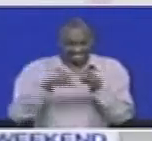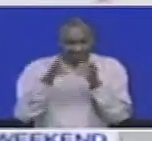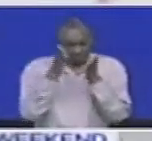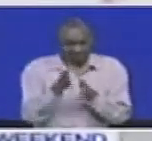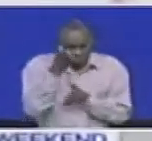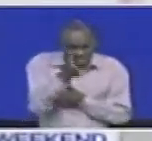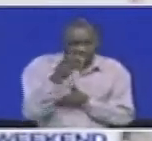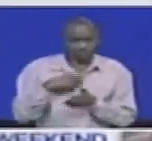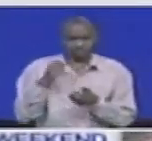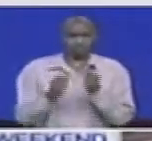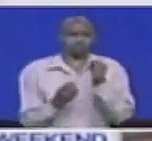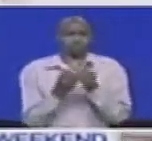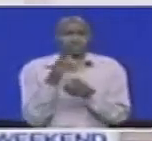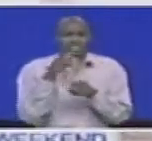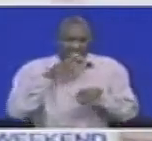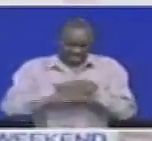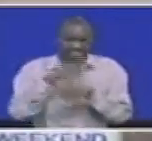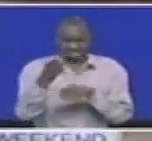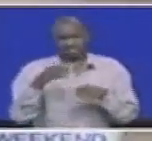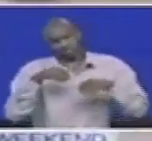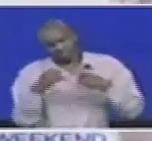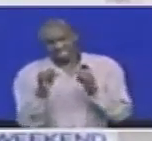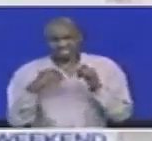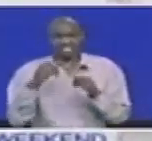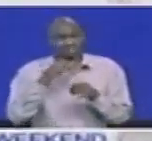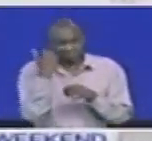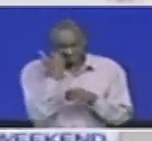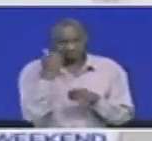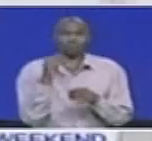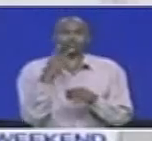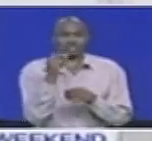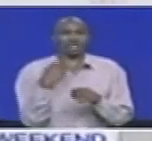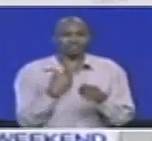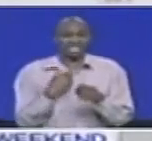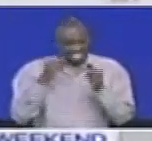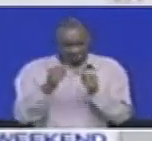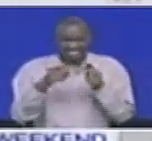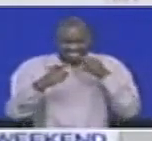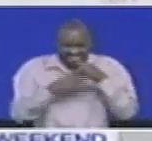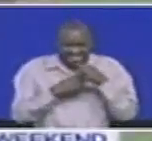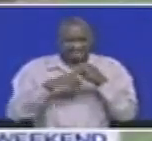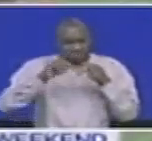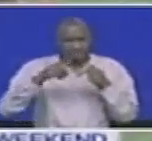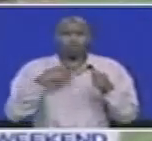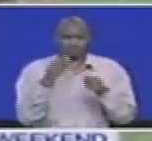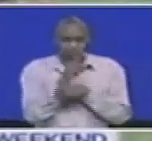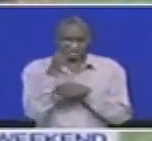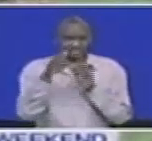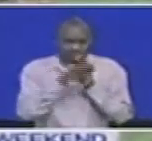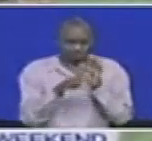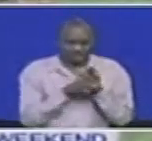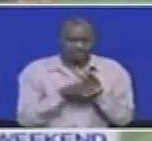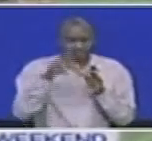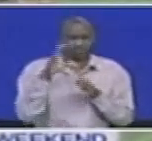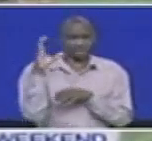be unable to raise the money when he or she is taken ill. If 6 million of these chooses to use this program, and they're